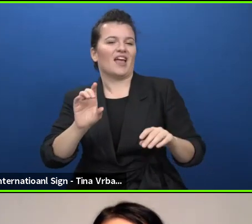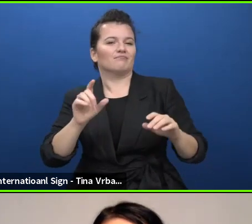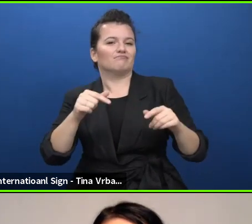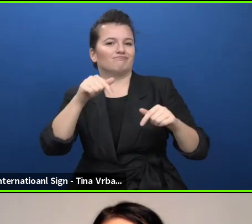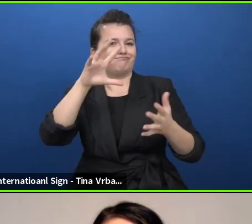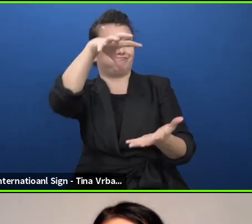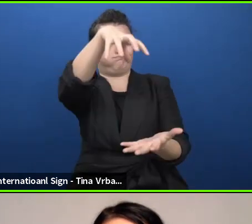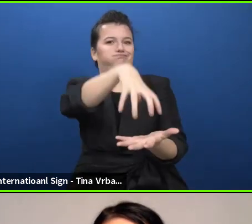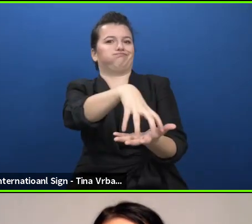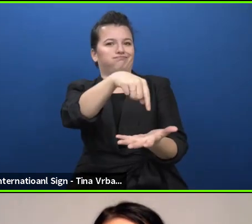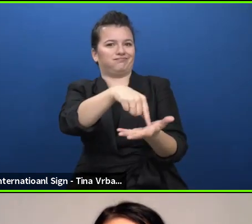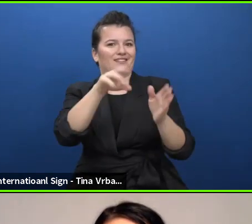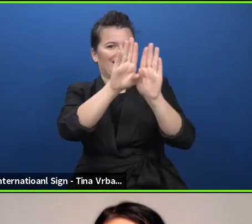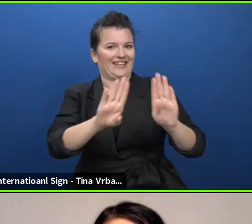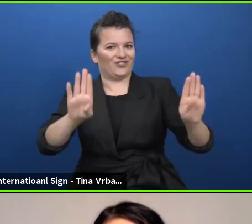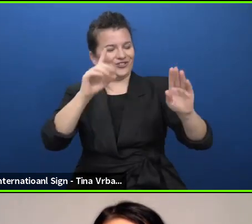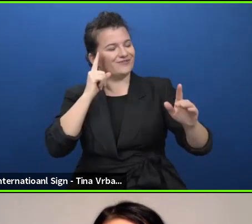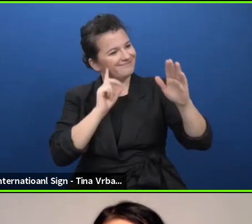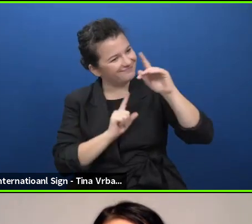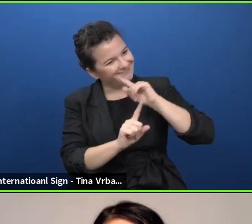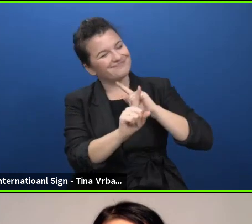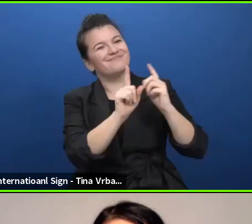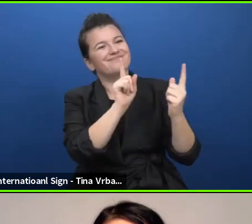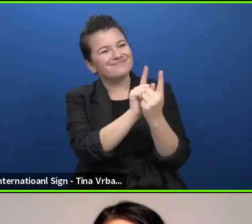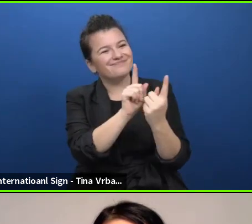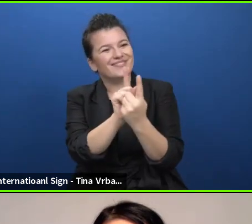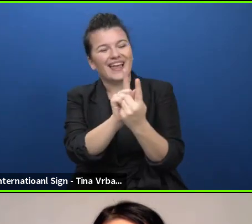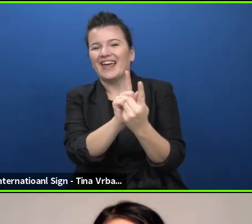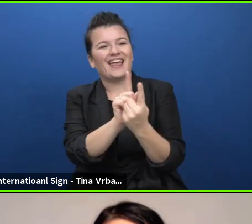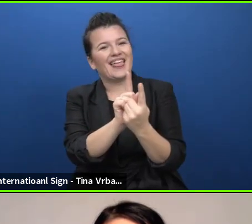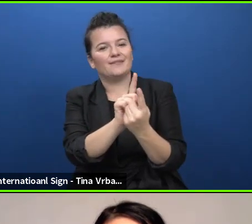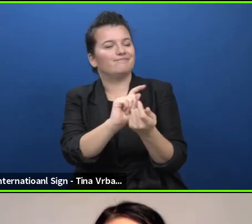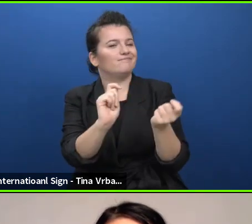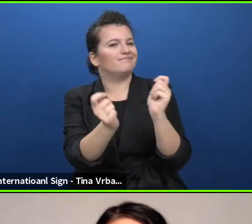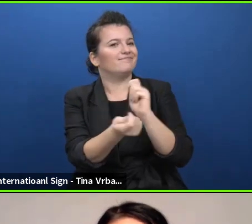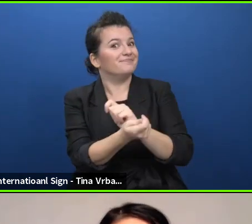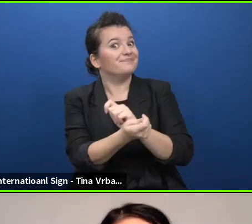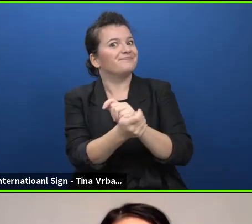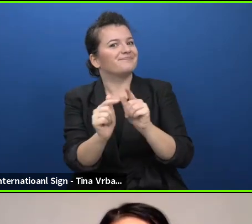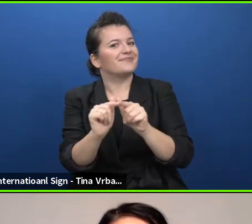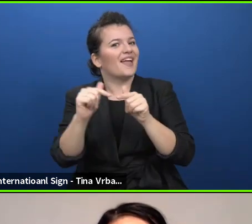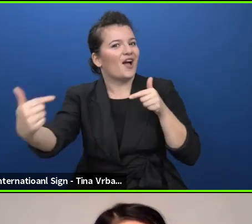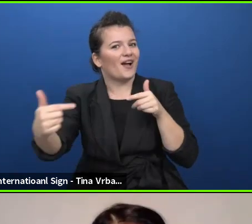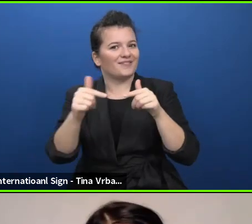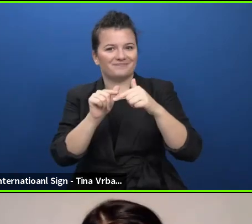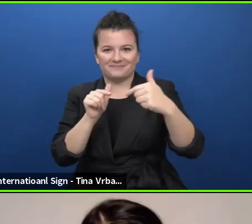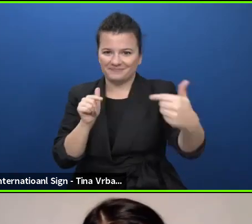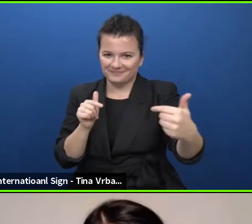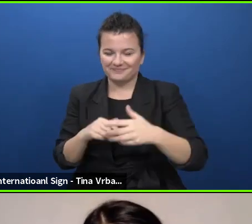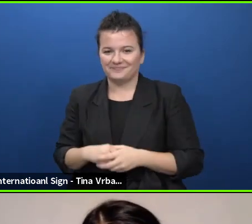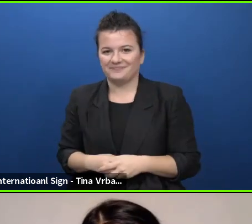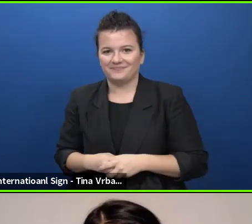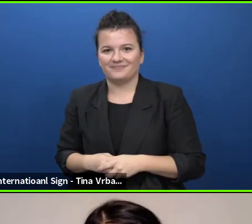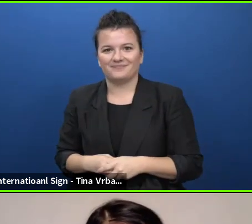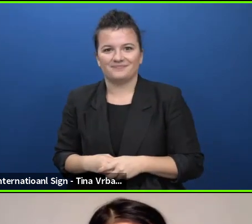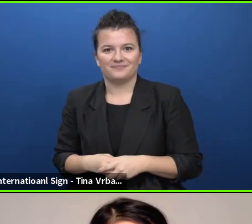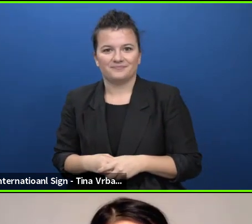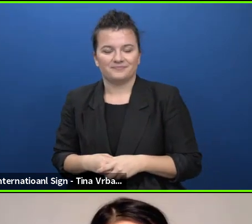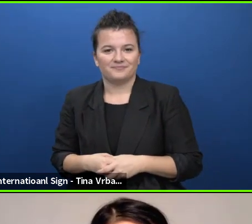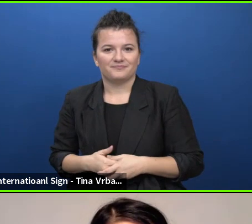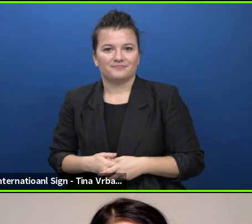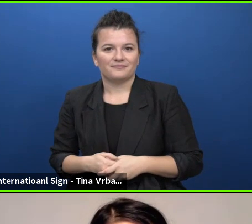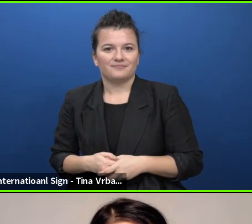attend this forum. But, alas, here we are. I'm very happy to have the